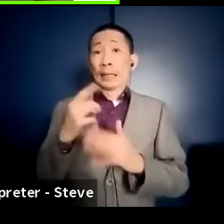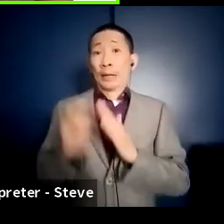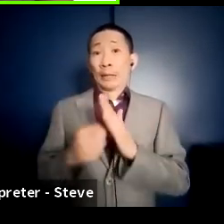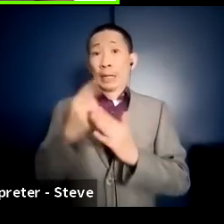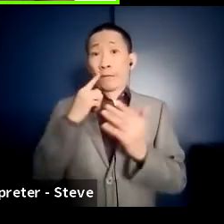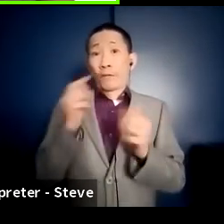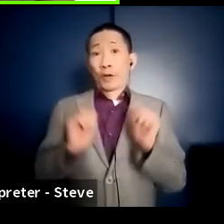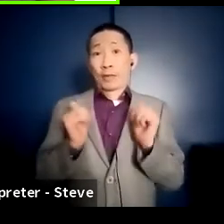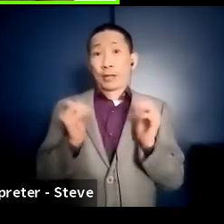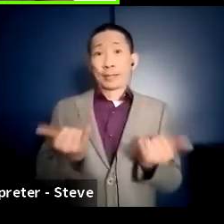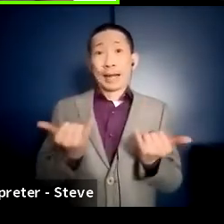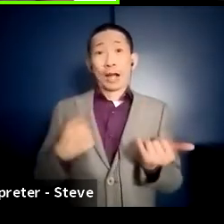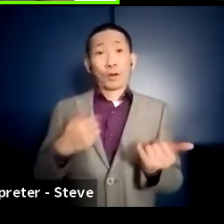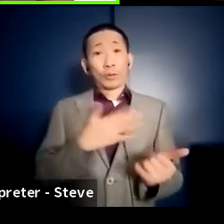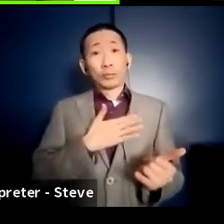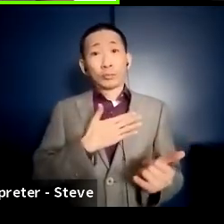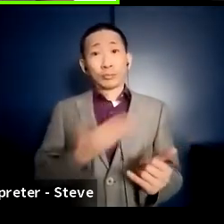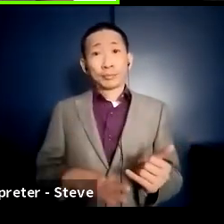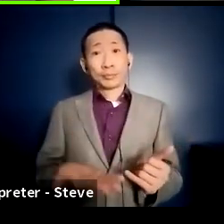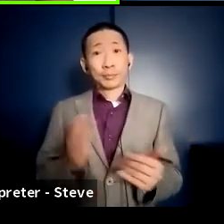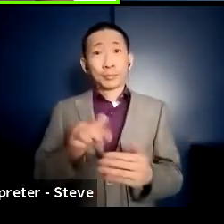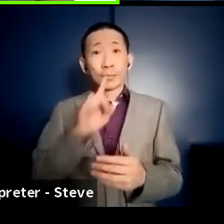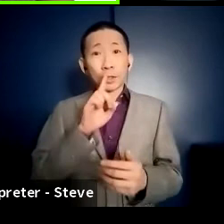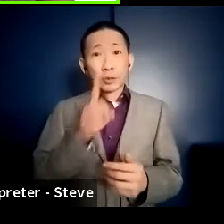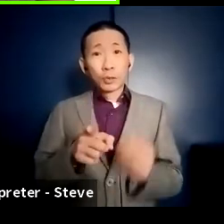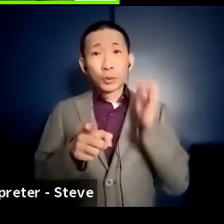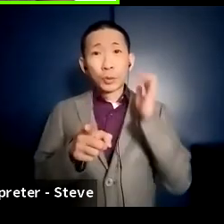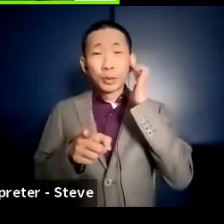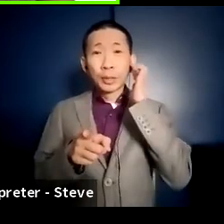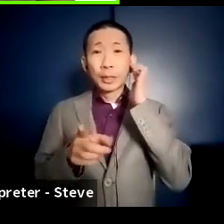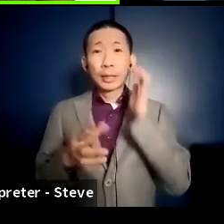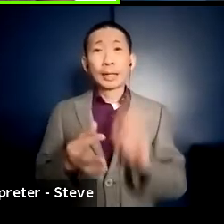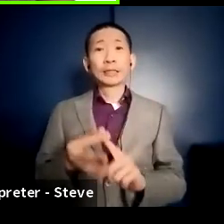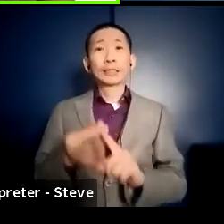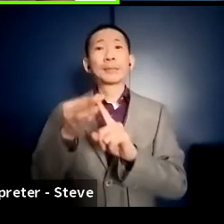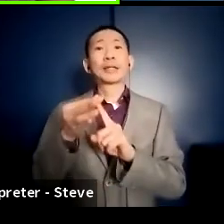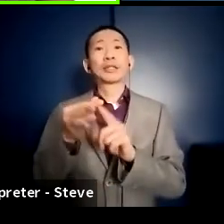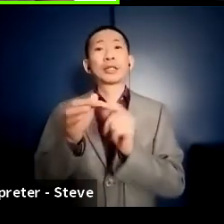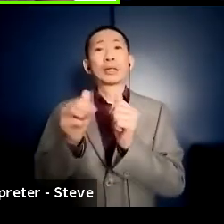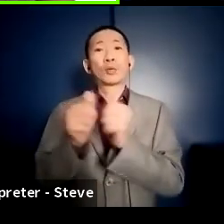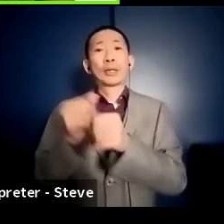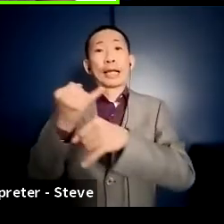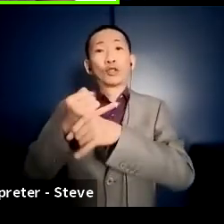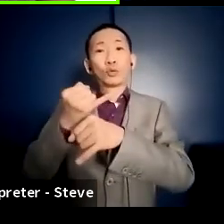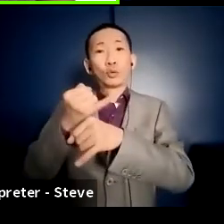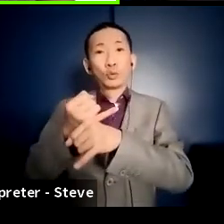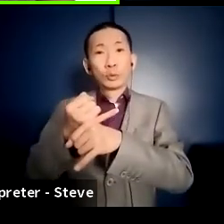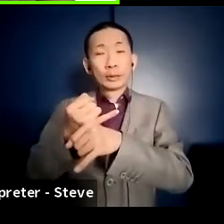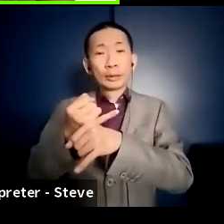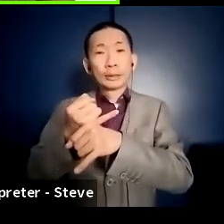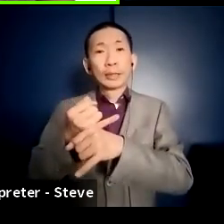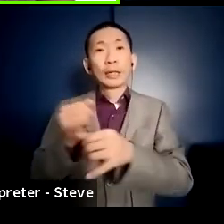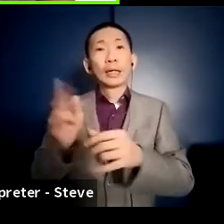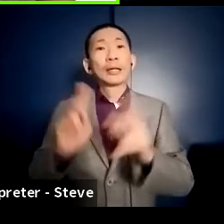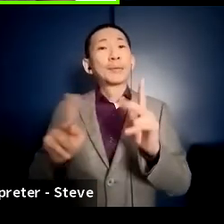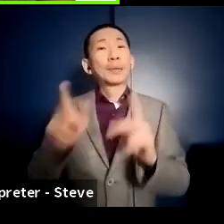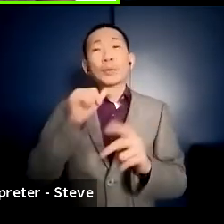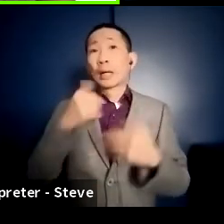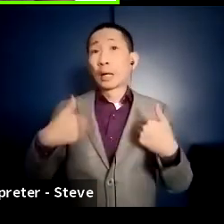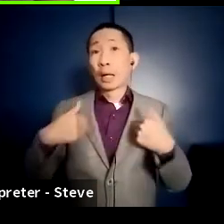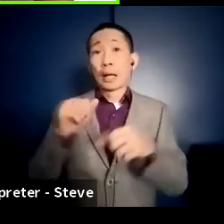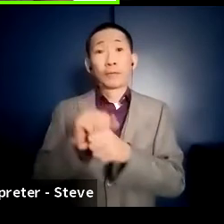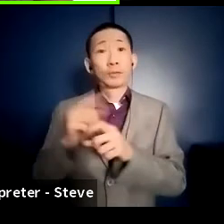right now. We can acknowledge that. That's true, especially, you know, institutions, people been unemployed for